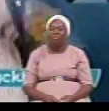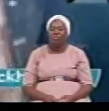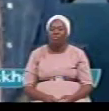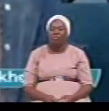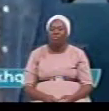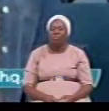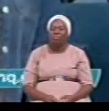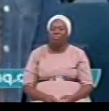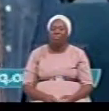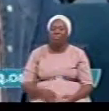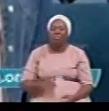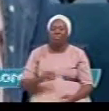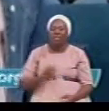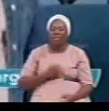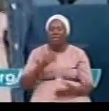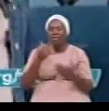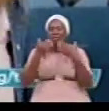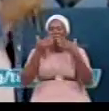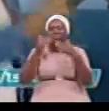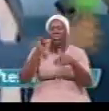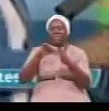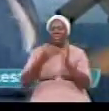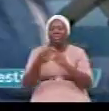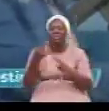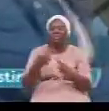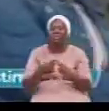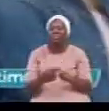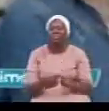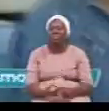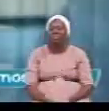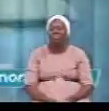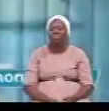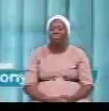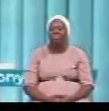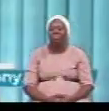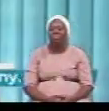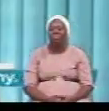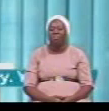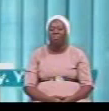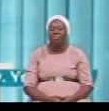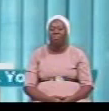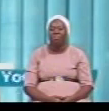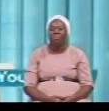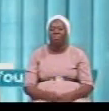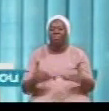I'm grateful in Jesus' name. Let's put our hands together for the Lord.